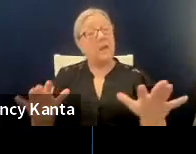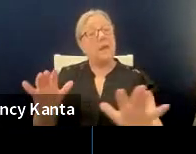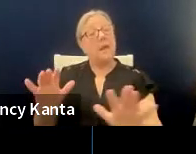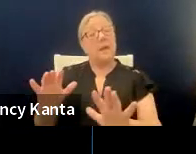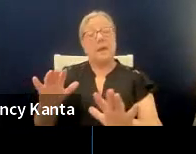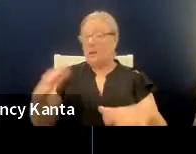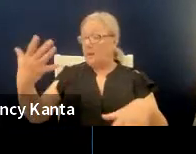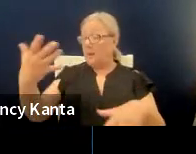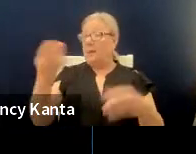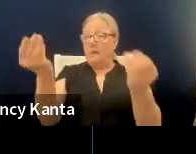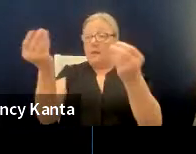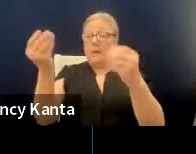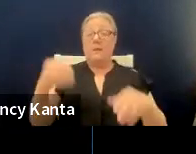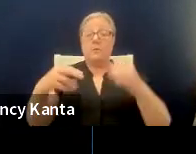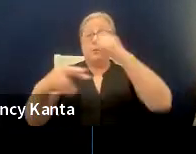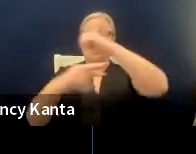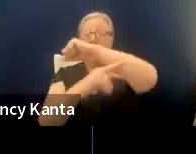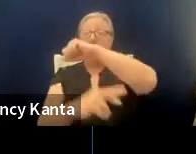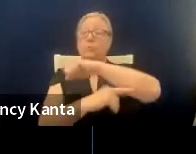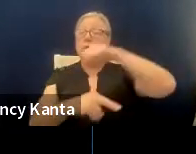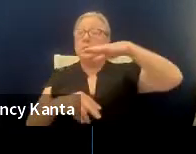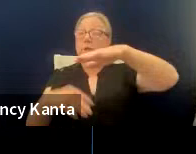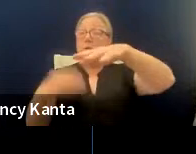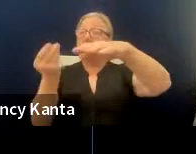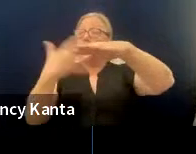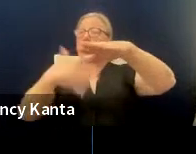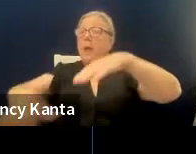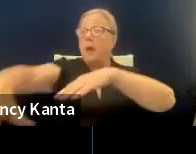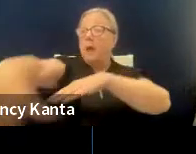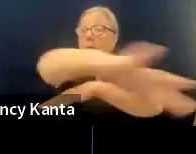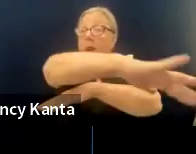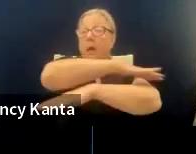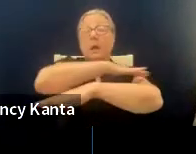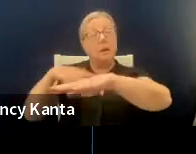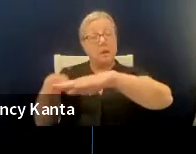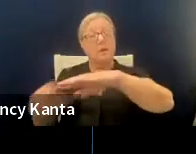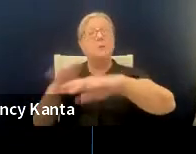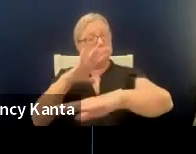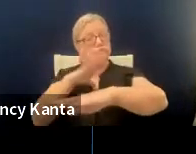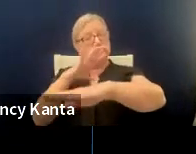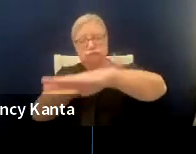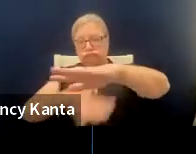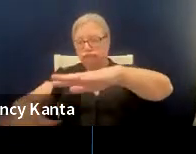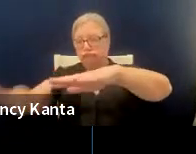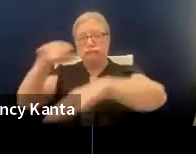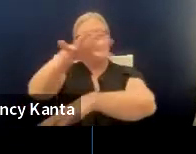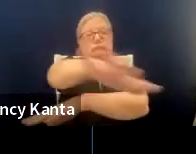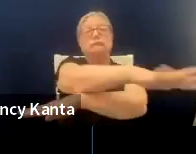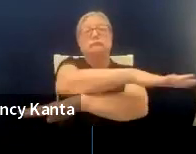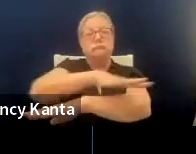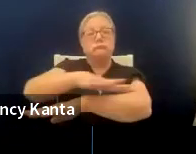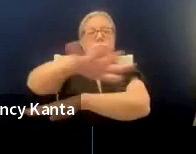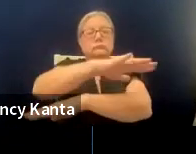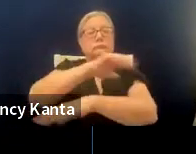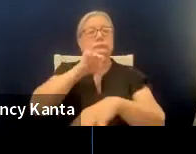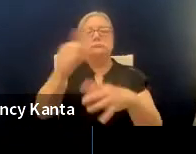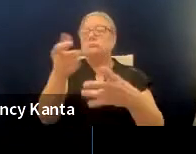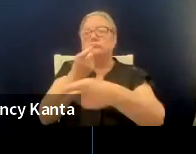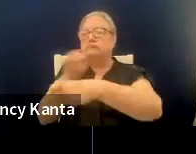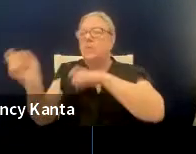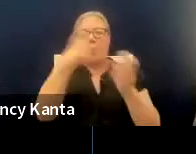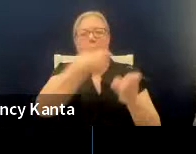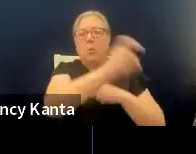be positively influenced by it, and well integrated with it. Now, of course, our design challenge is very